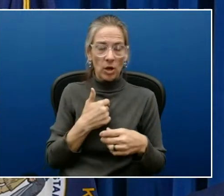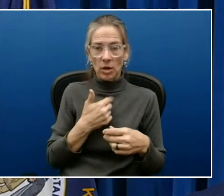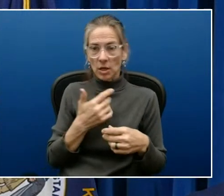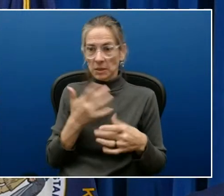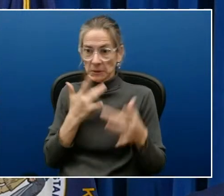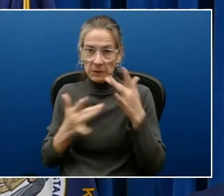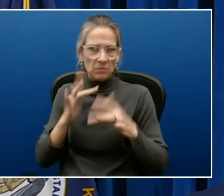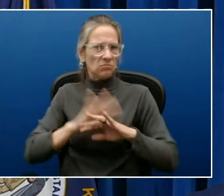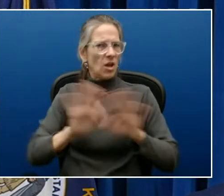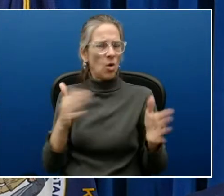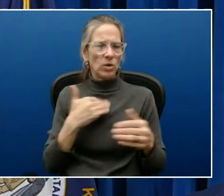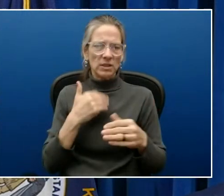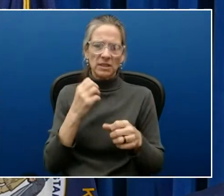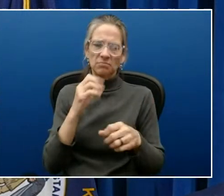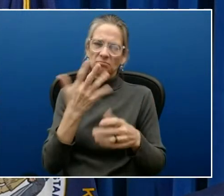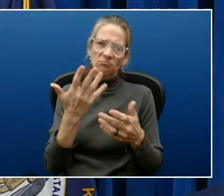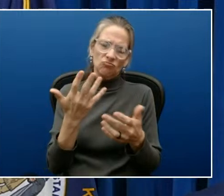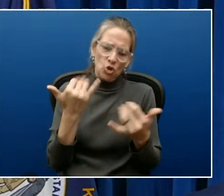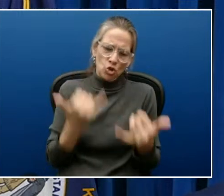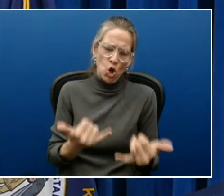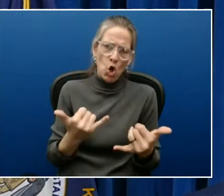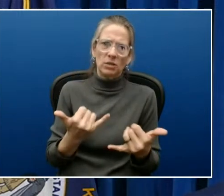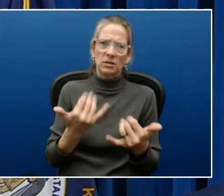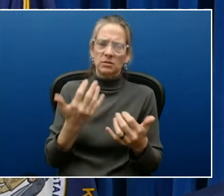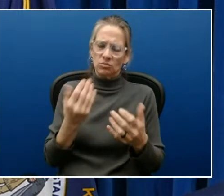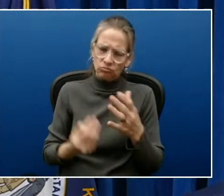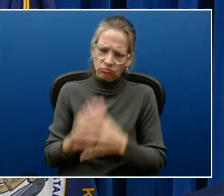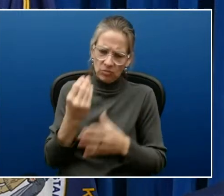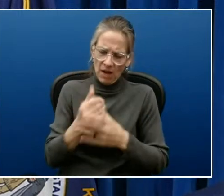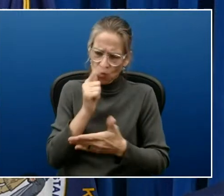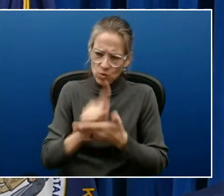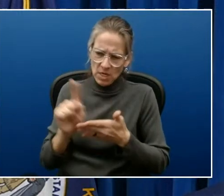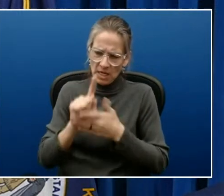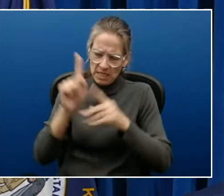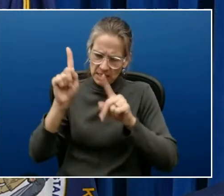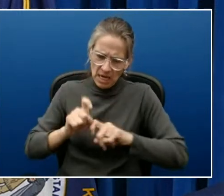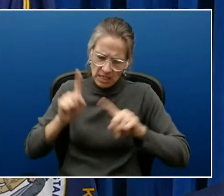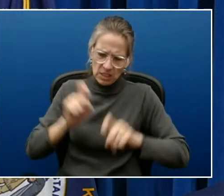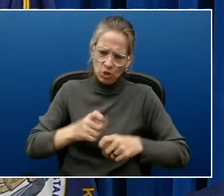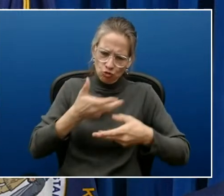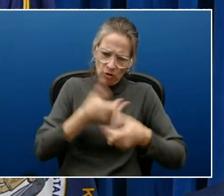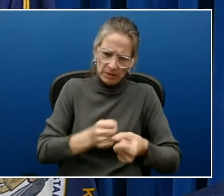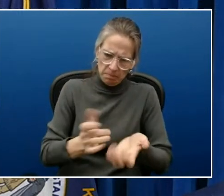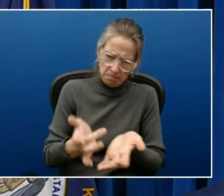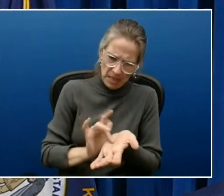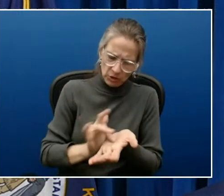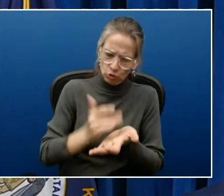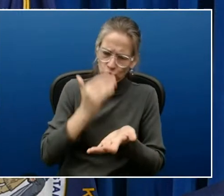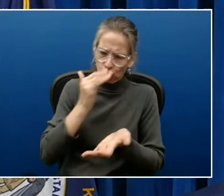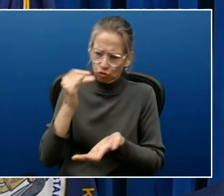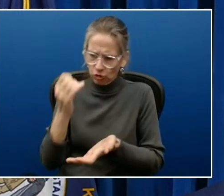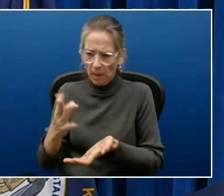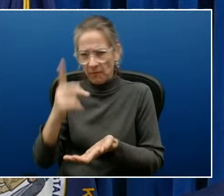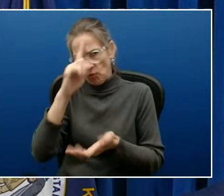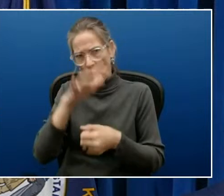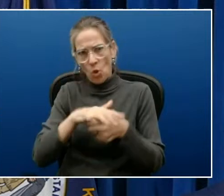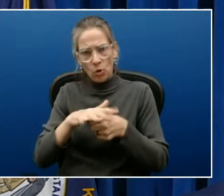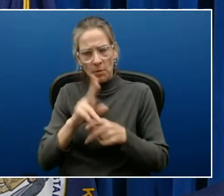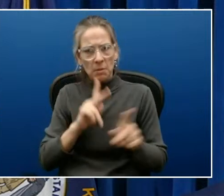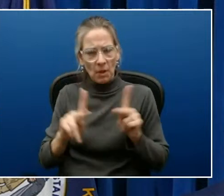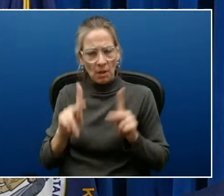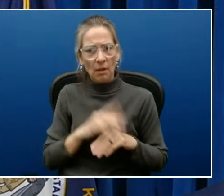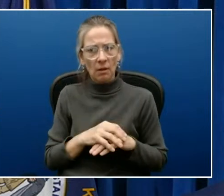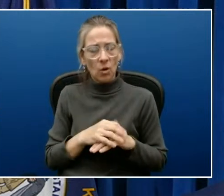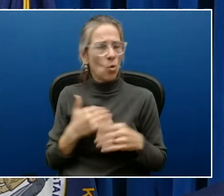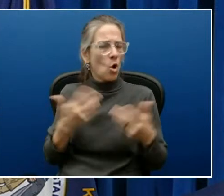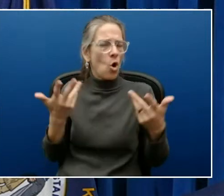that harvests every single week, delivers tested and trusted medicine, and creates meaningful jobs for our local residents. We're already